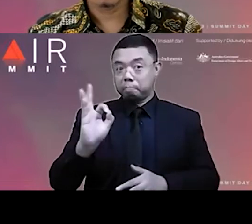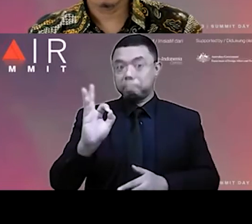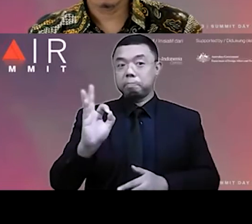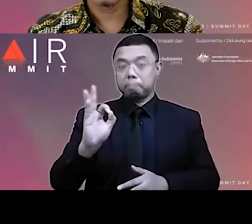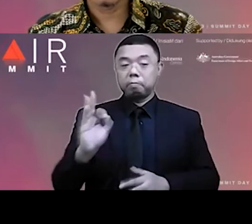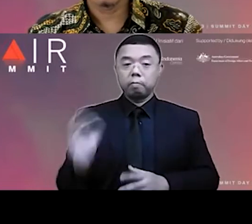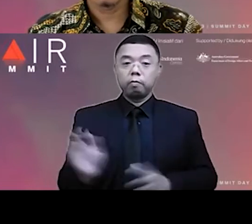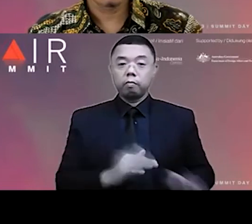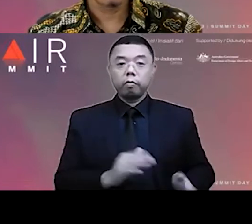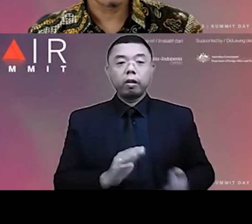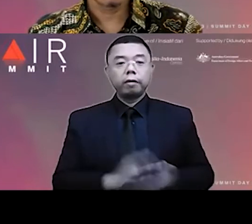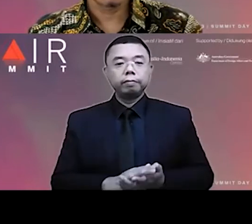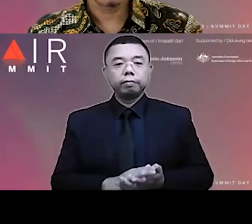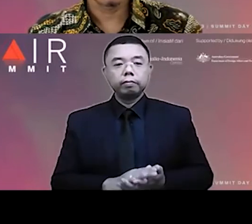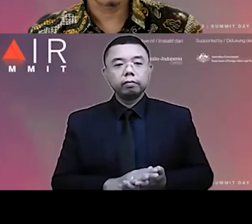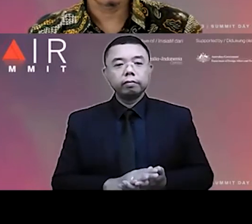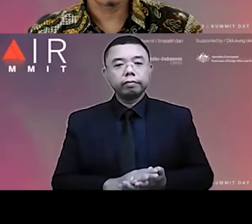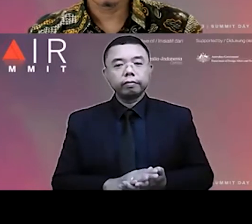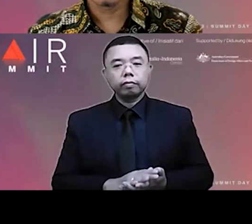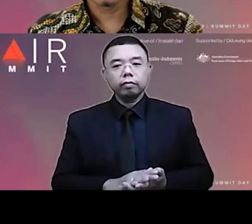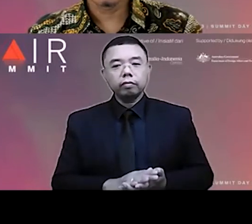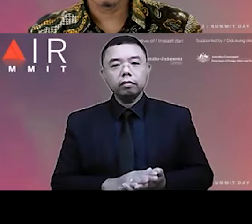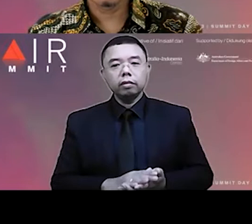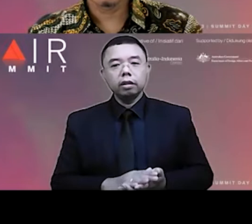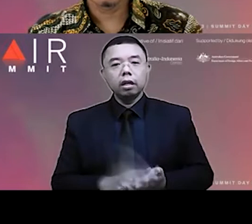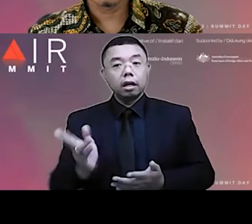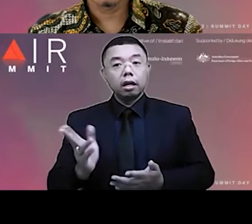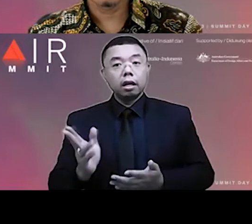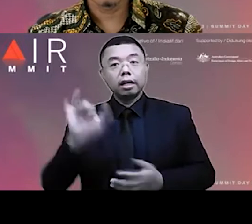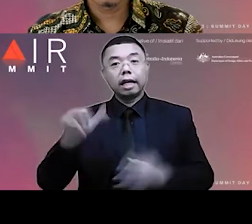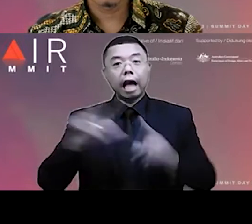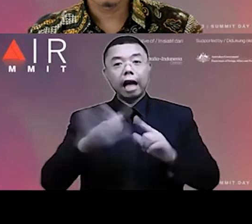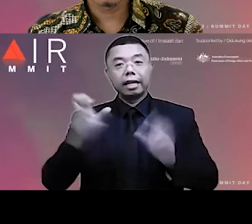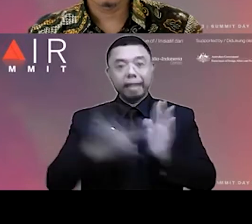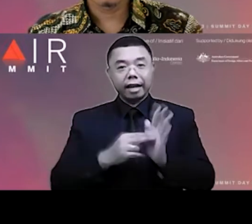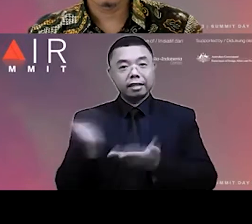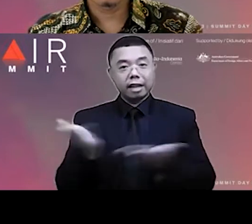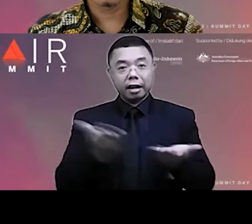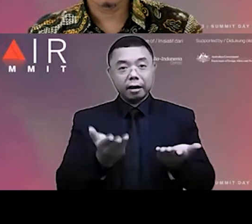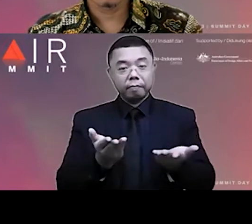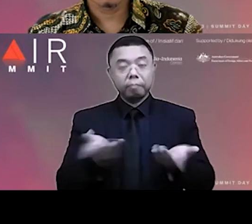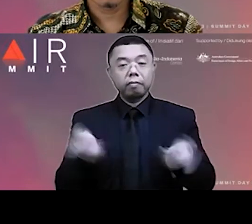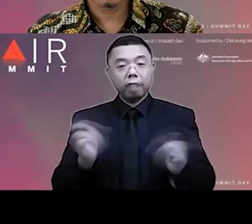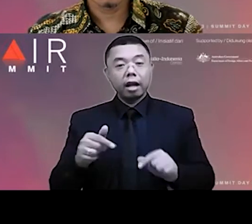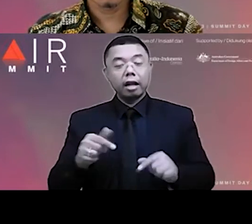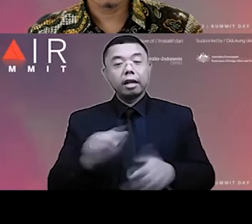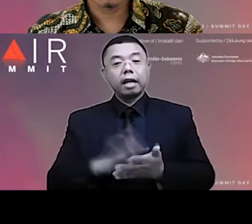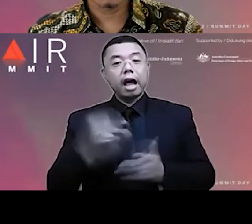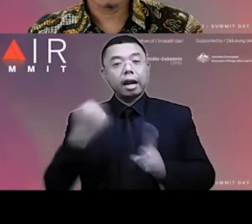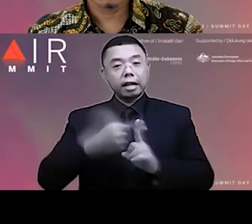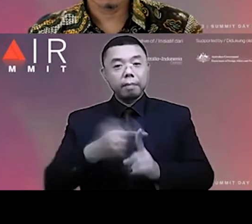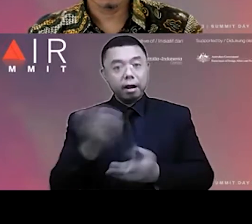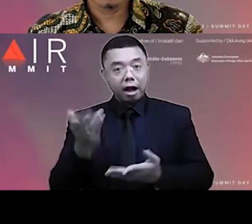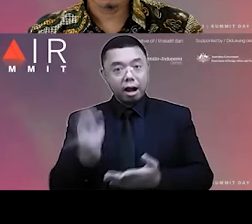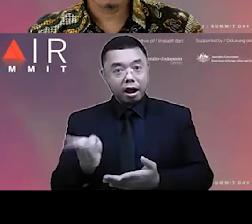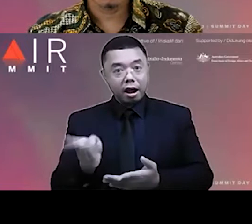do you have anything to add to that? I know that's something that you wanted to look at. Yes, so if I may, I would like to add